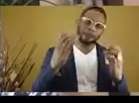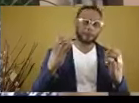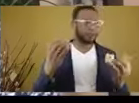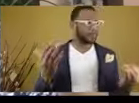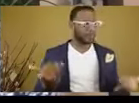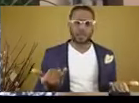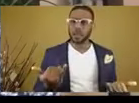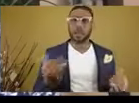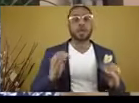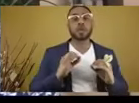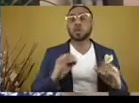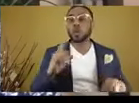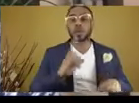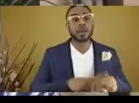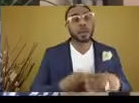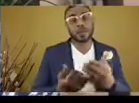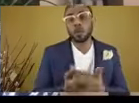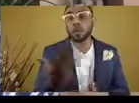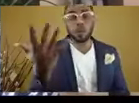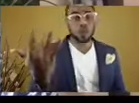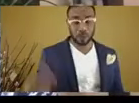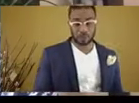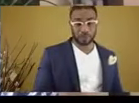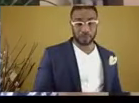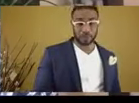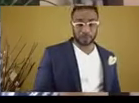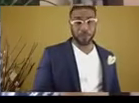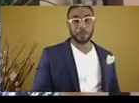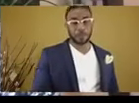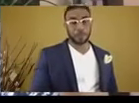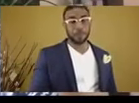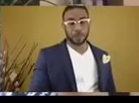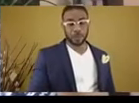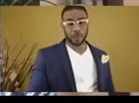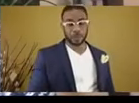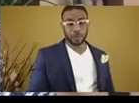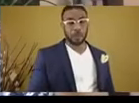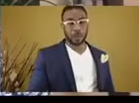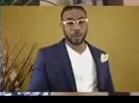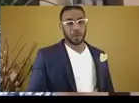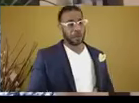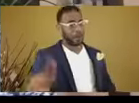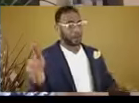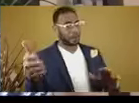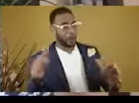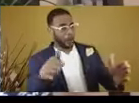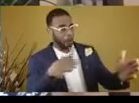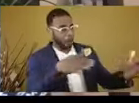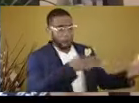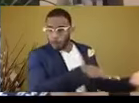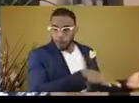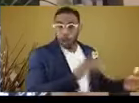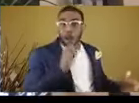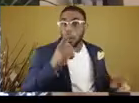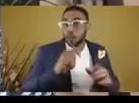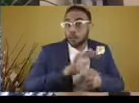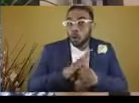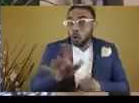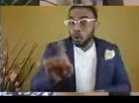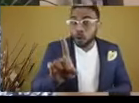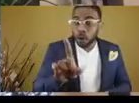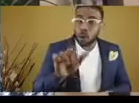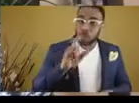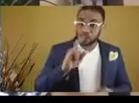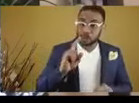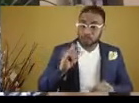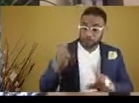there is no time to wait. We are dying at astronomical rates, not just from COVID-19, which is